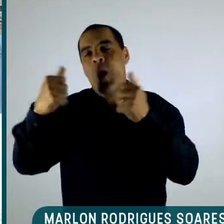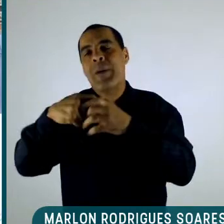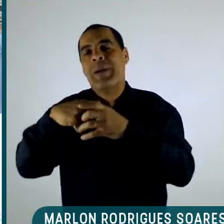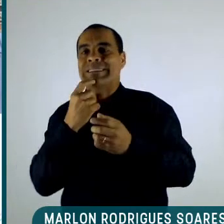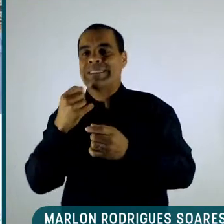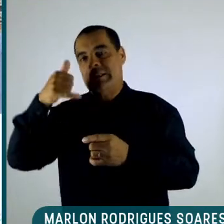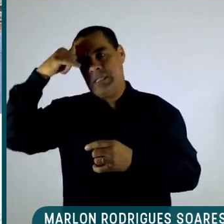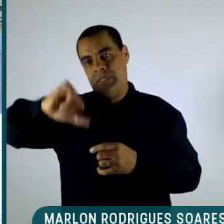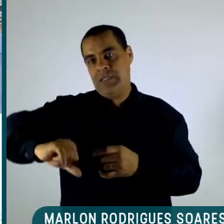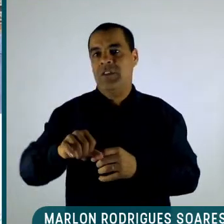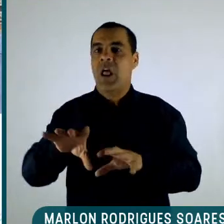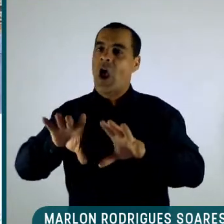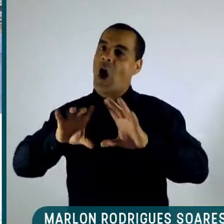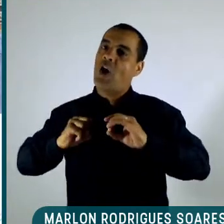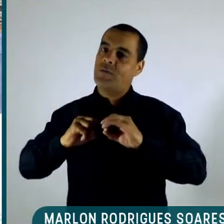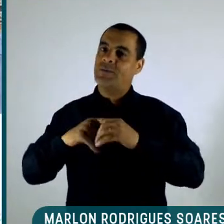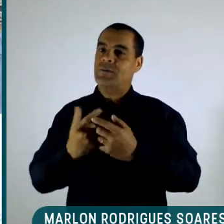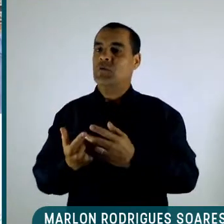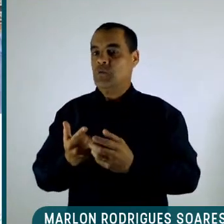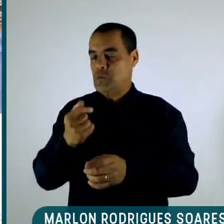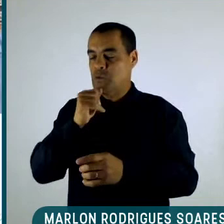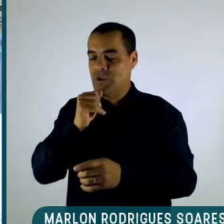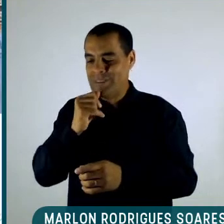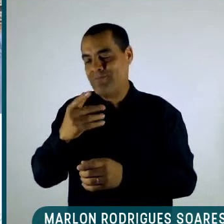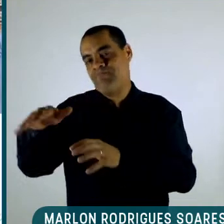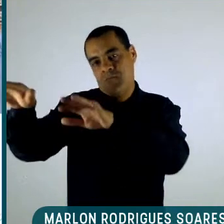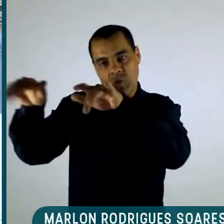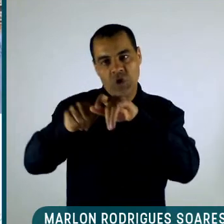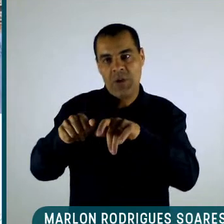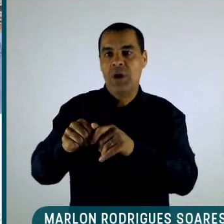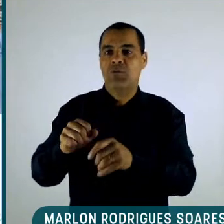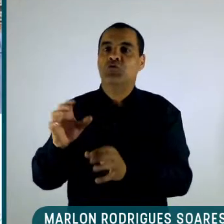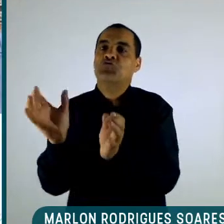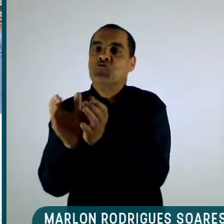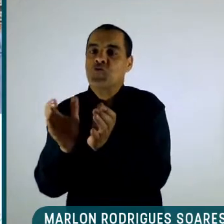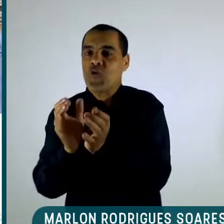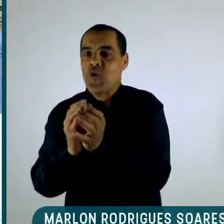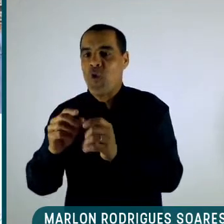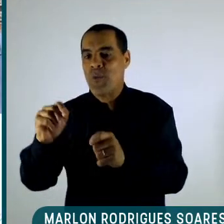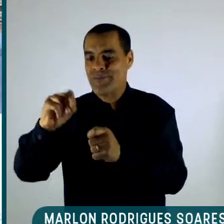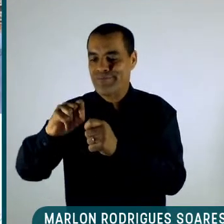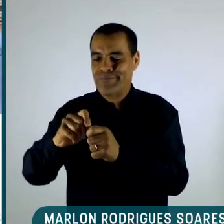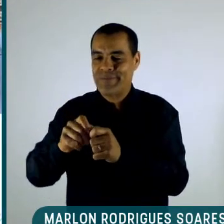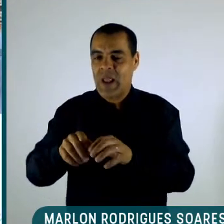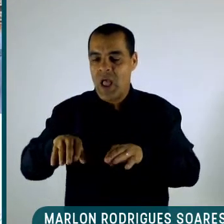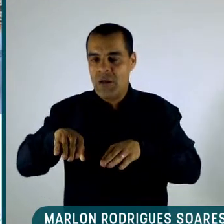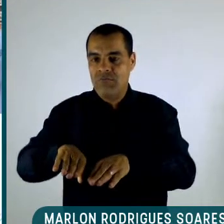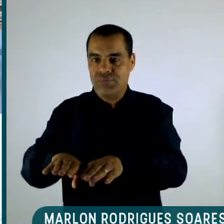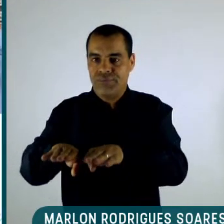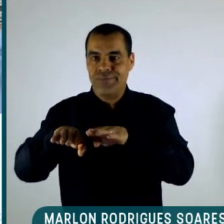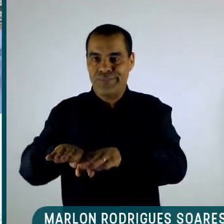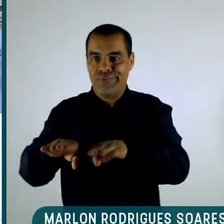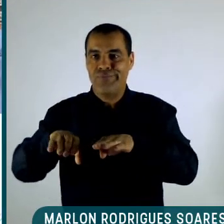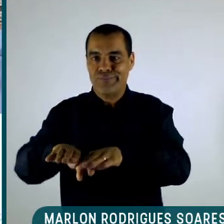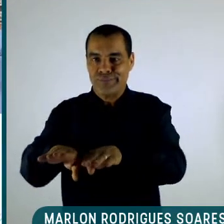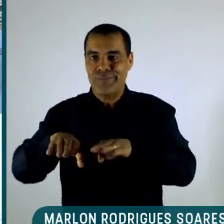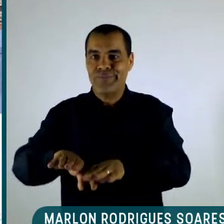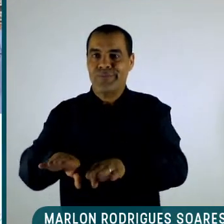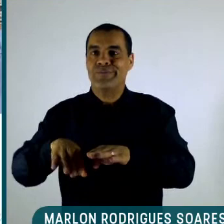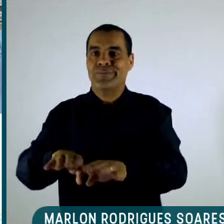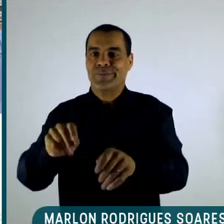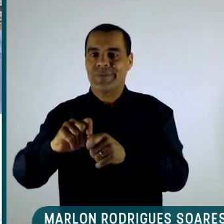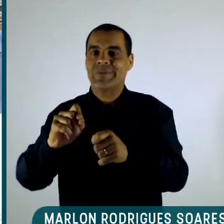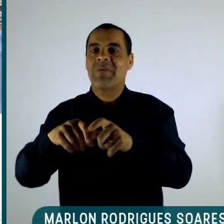the best way for prevention at this moment. Then we took a group of consulars of Brazil and then we created a program called Home